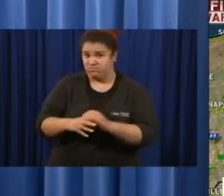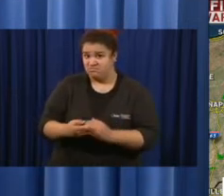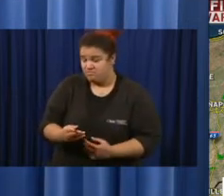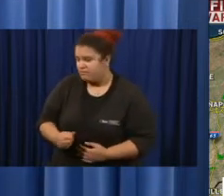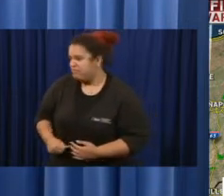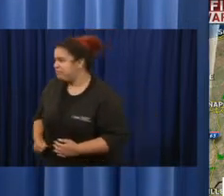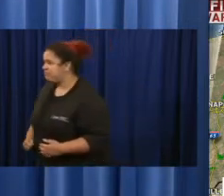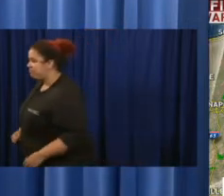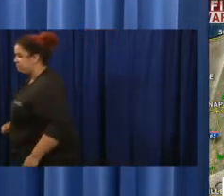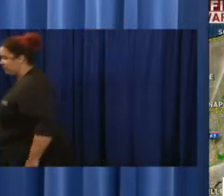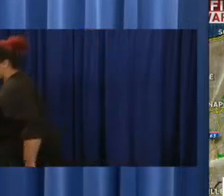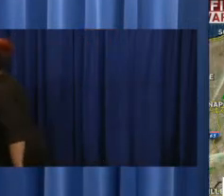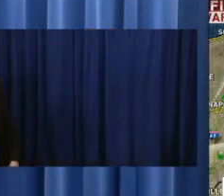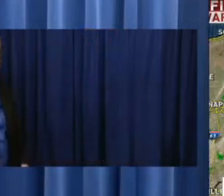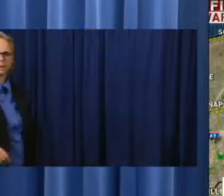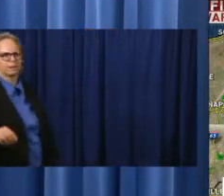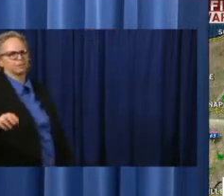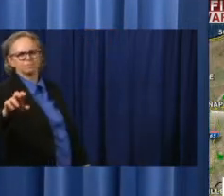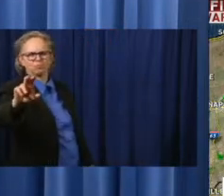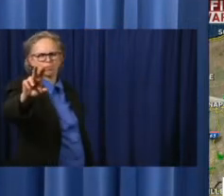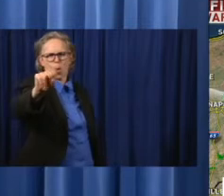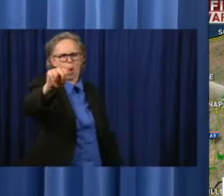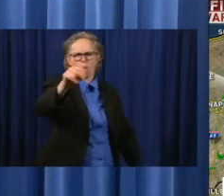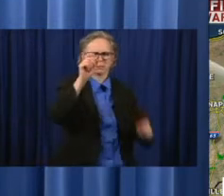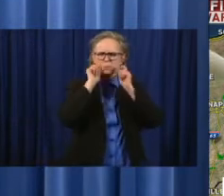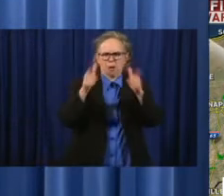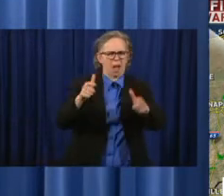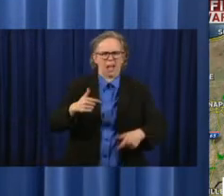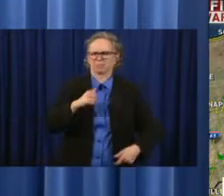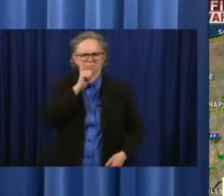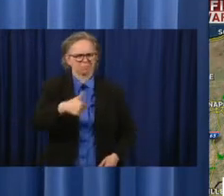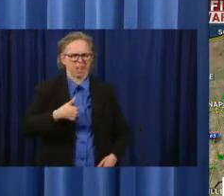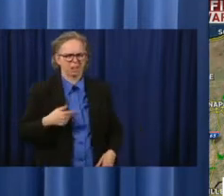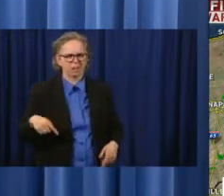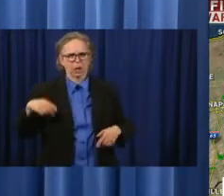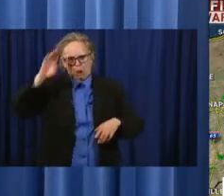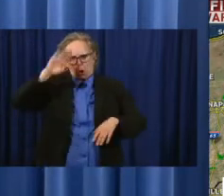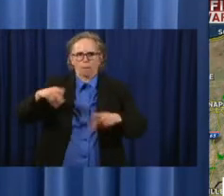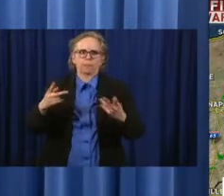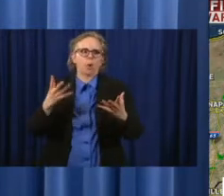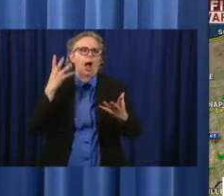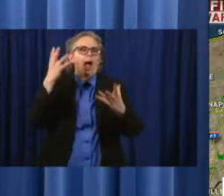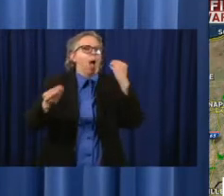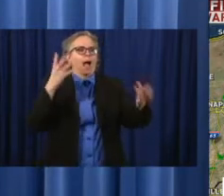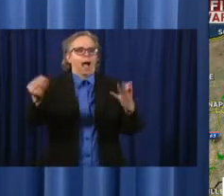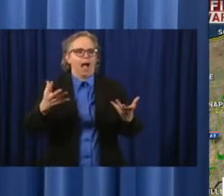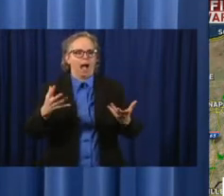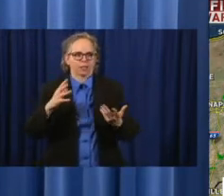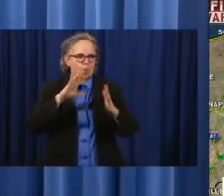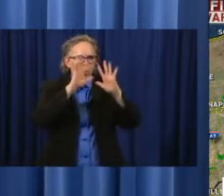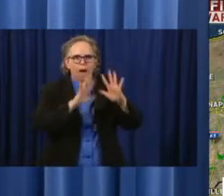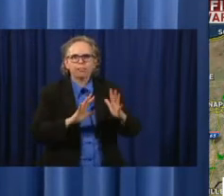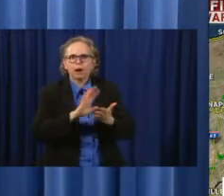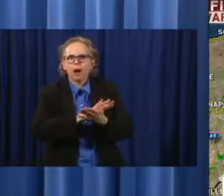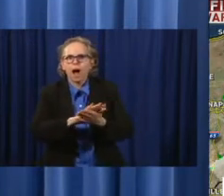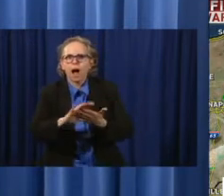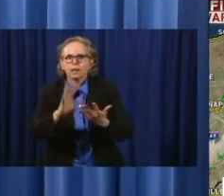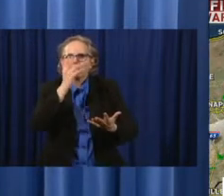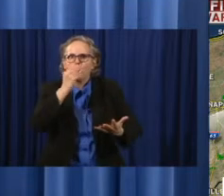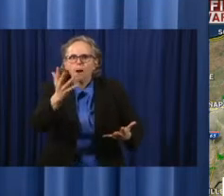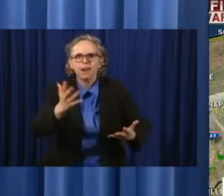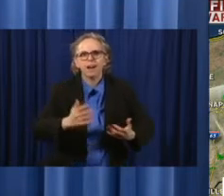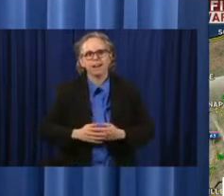No, look, I mean, people want to get out. It's a nice time. Nothing wrong with that at